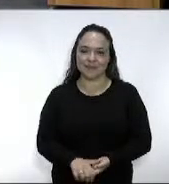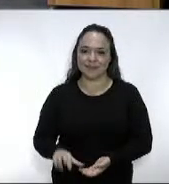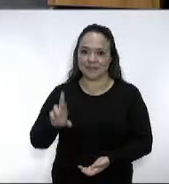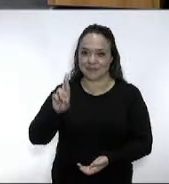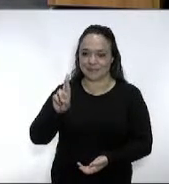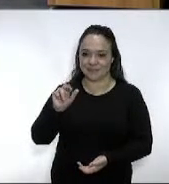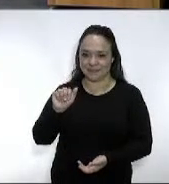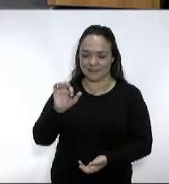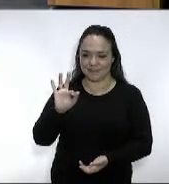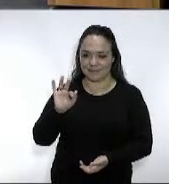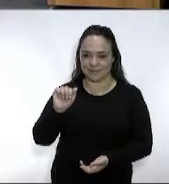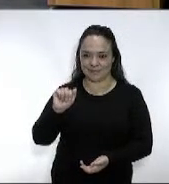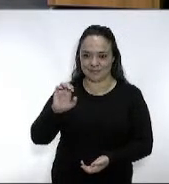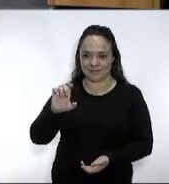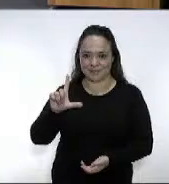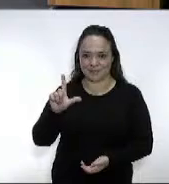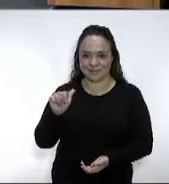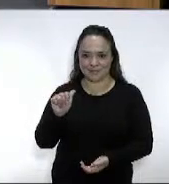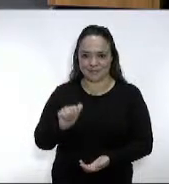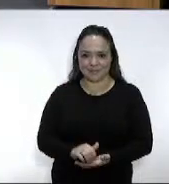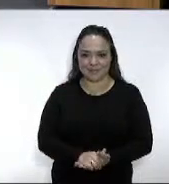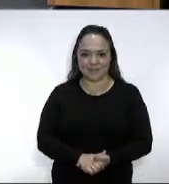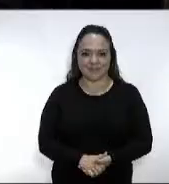Rafaela Cipriano da Silva.